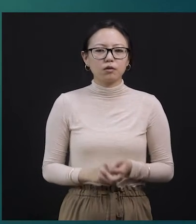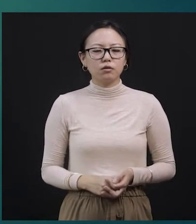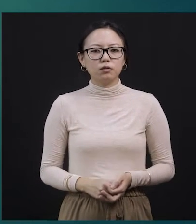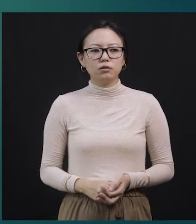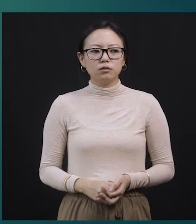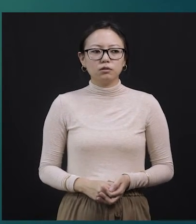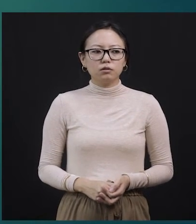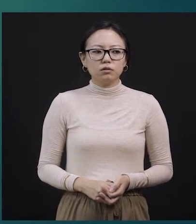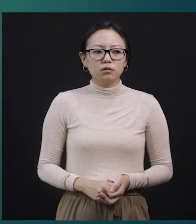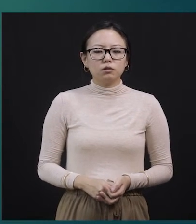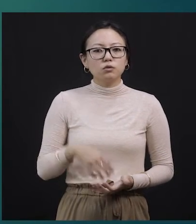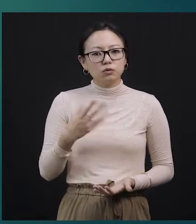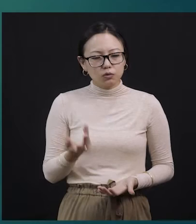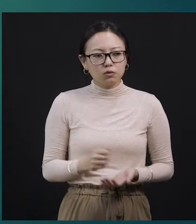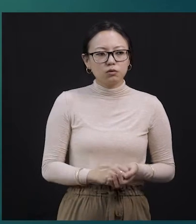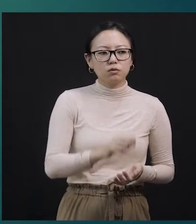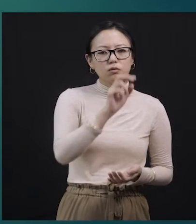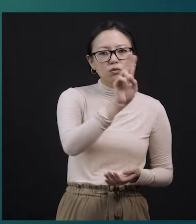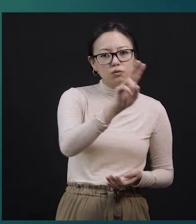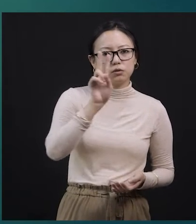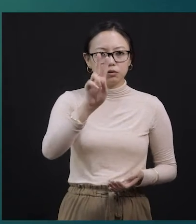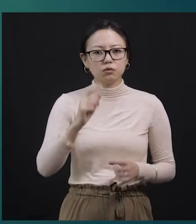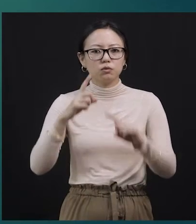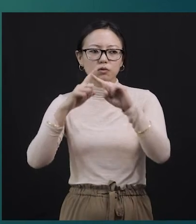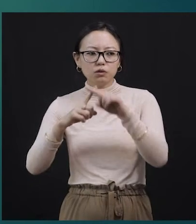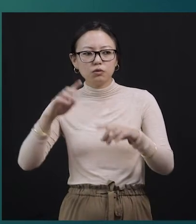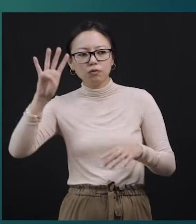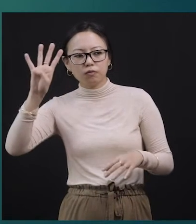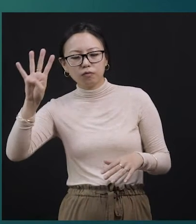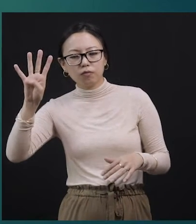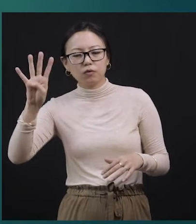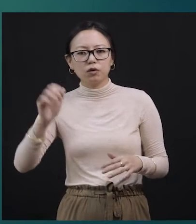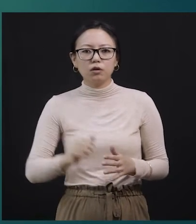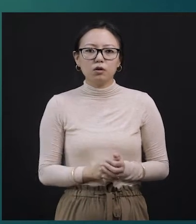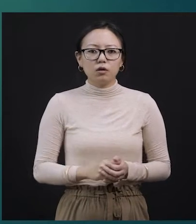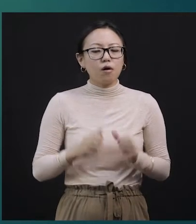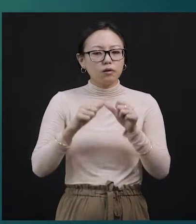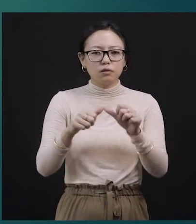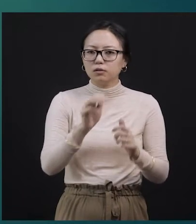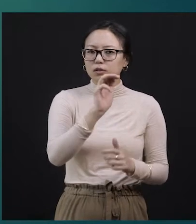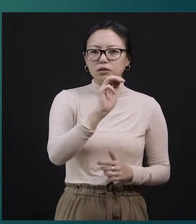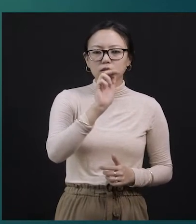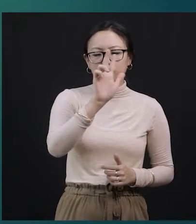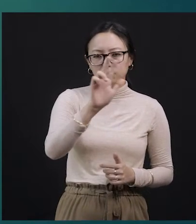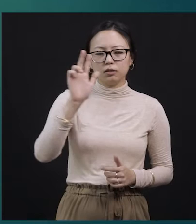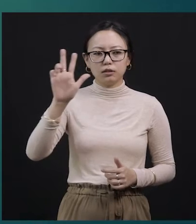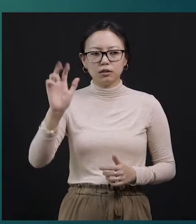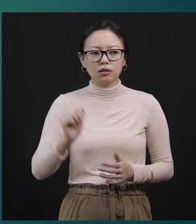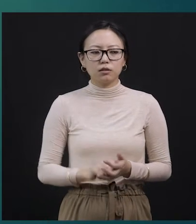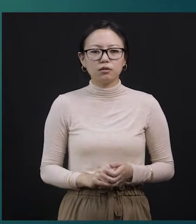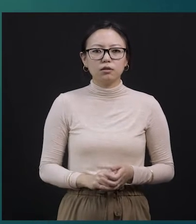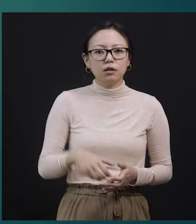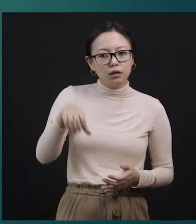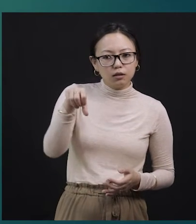become larger than 93, right? So that is why 4 times 88 here, and then when you subtract